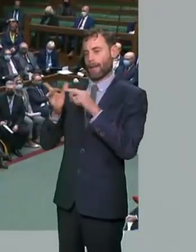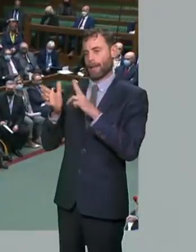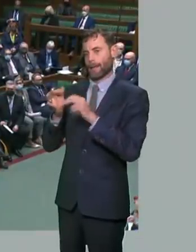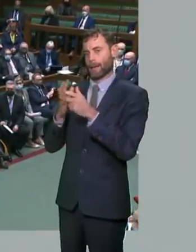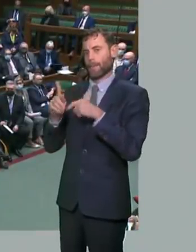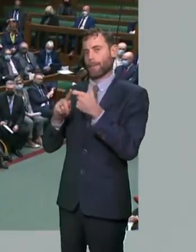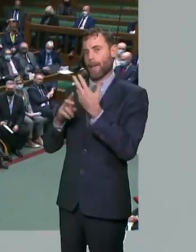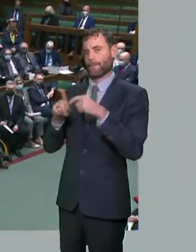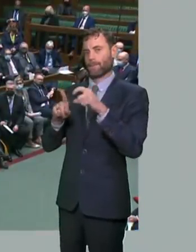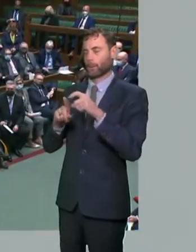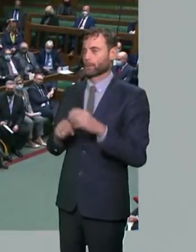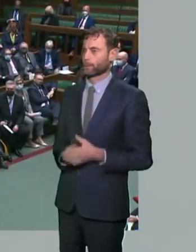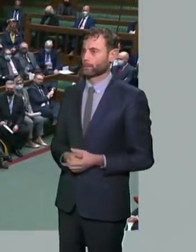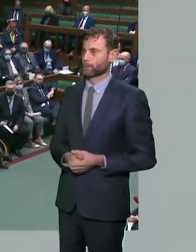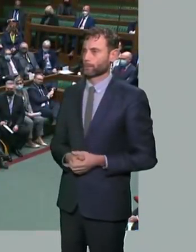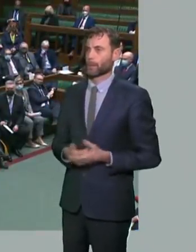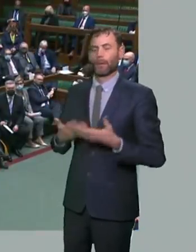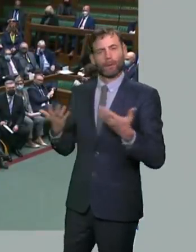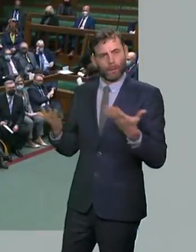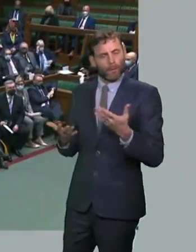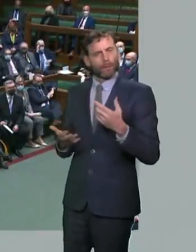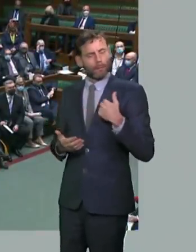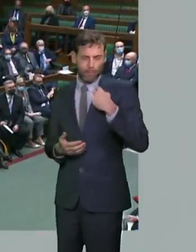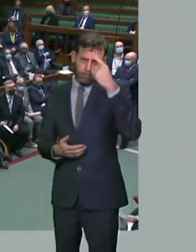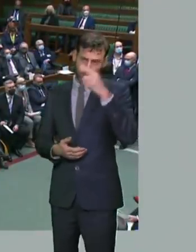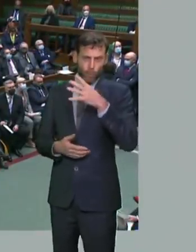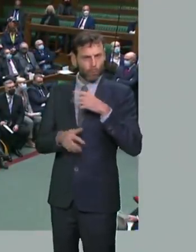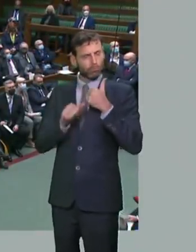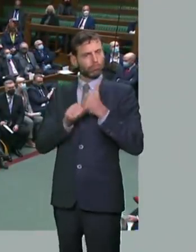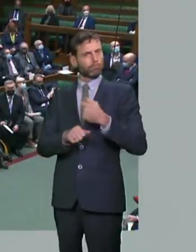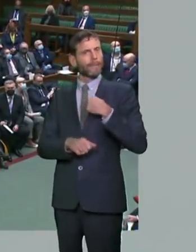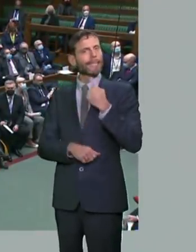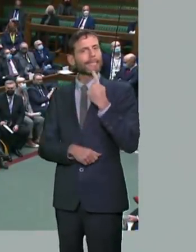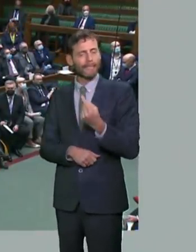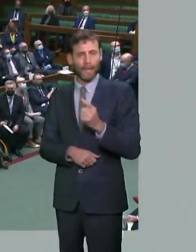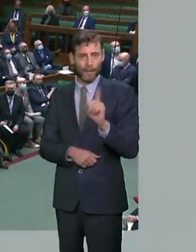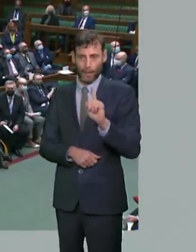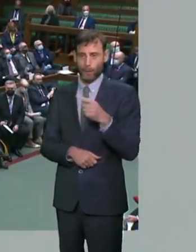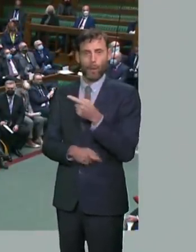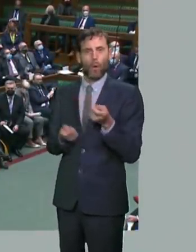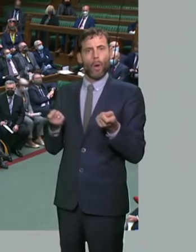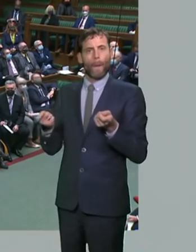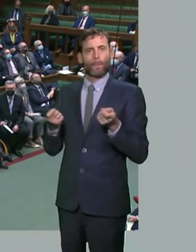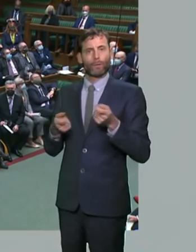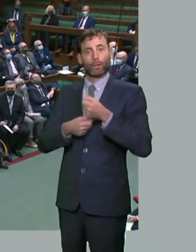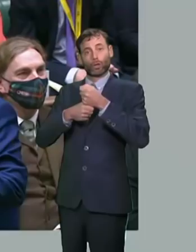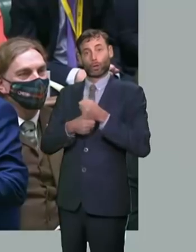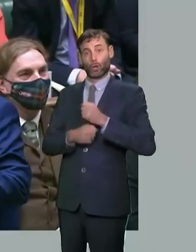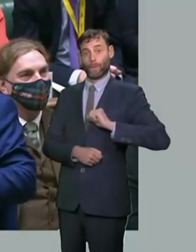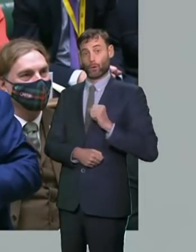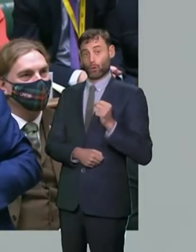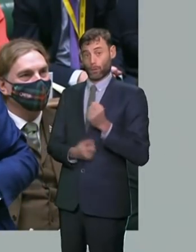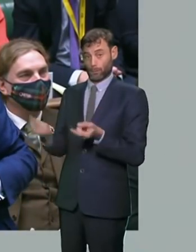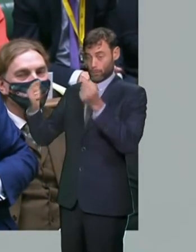Mr. Speaker. I'm sure you will wish to join me and indeed the rest of the House in welcoming the moderator of the Church of Scotland to the gallery today,